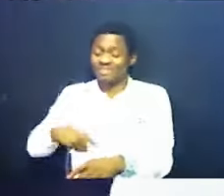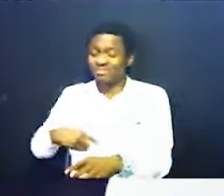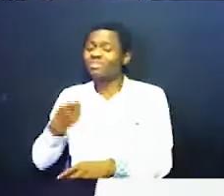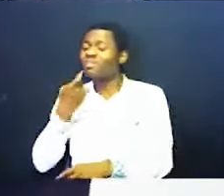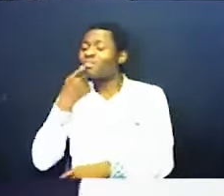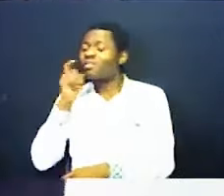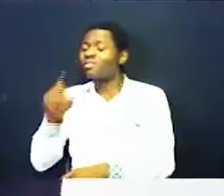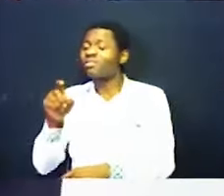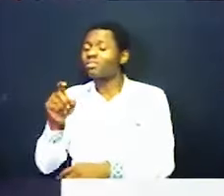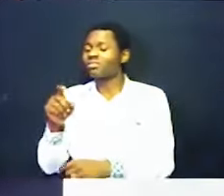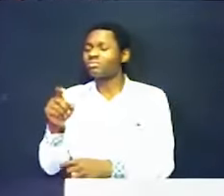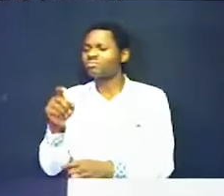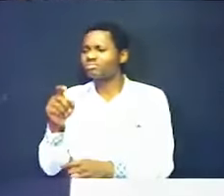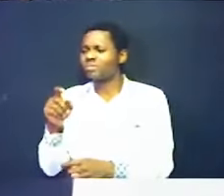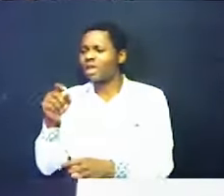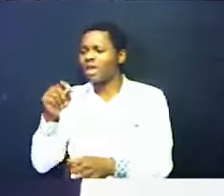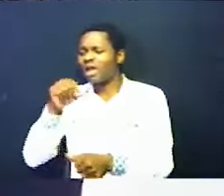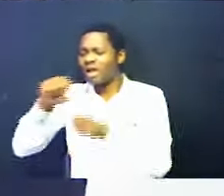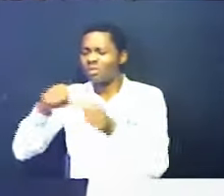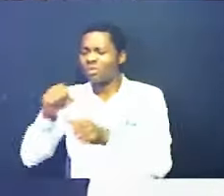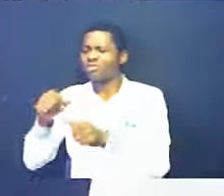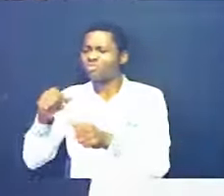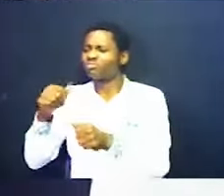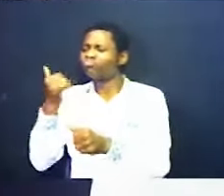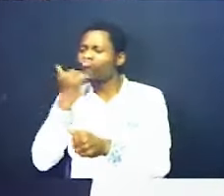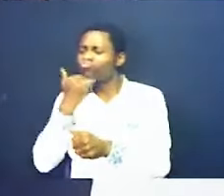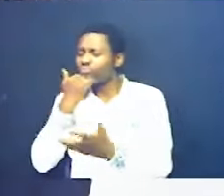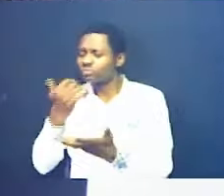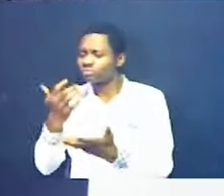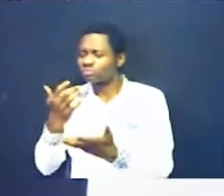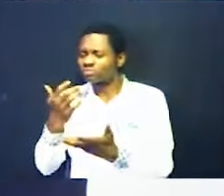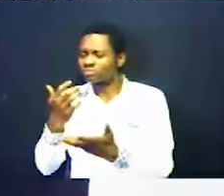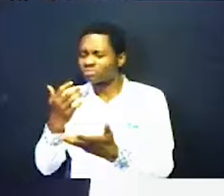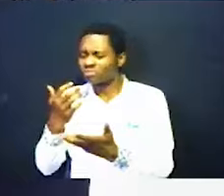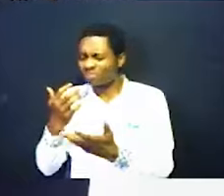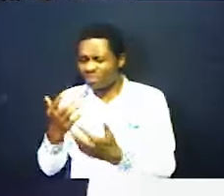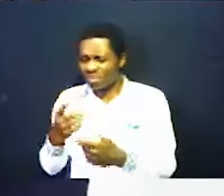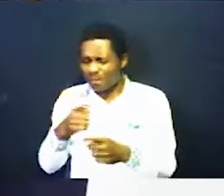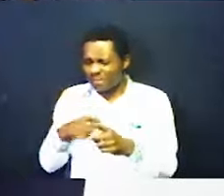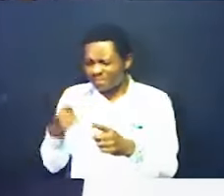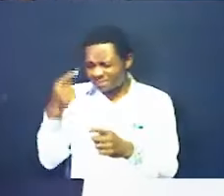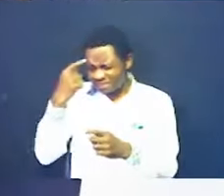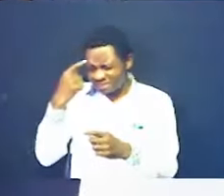But I think that there was something more than what he said.